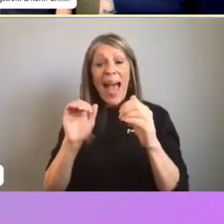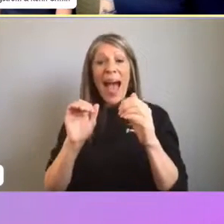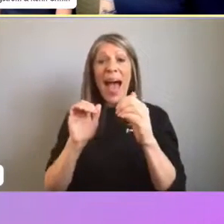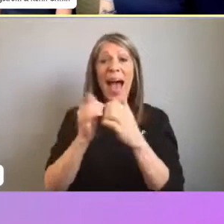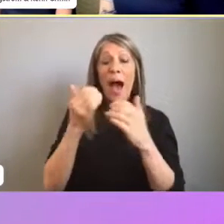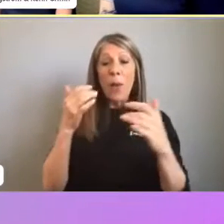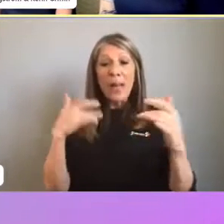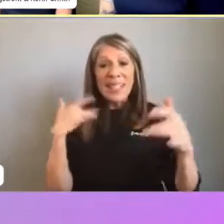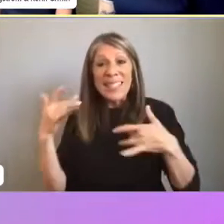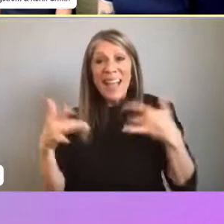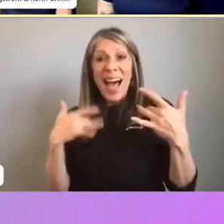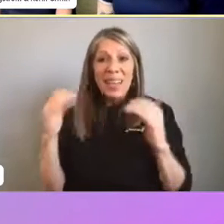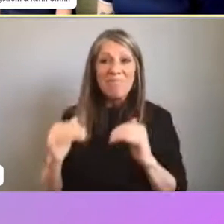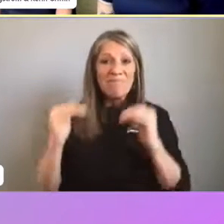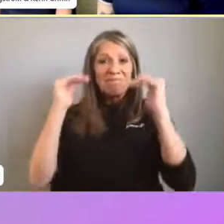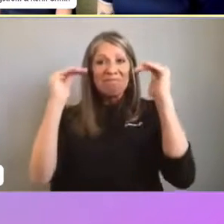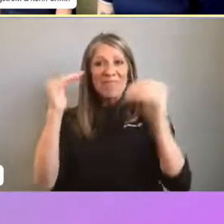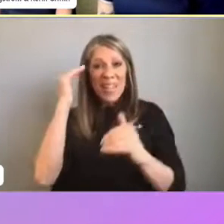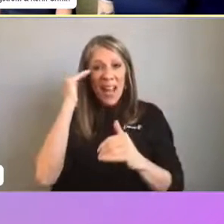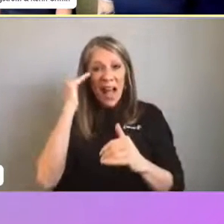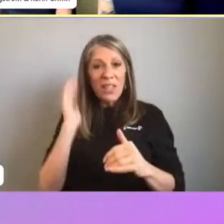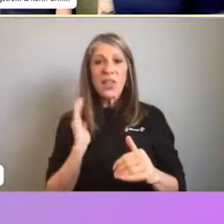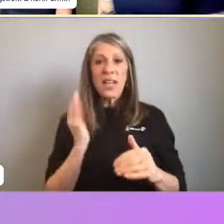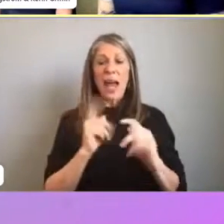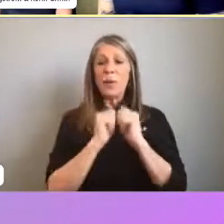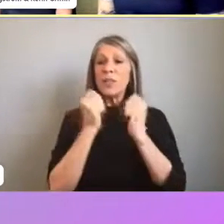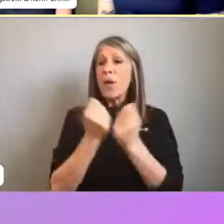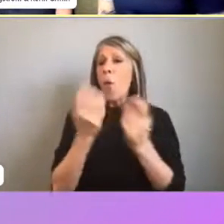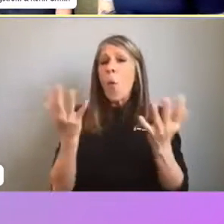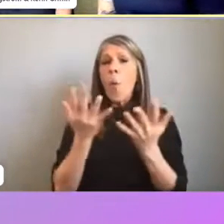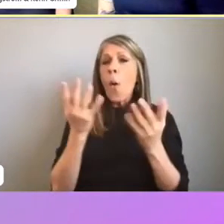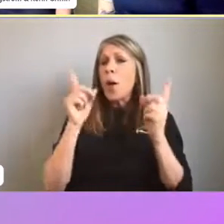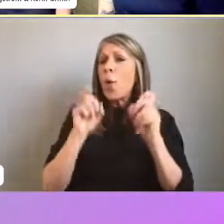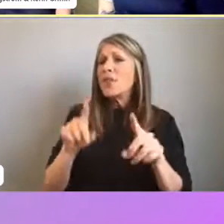excited and elevated the knowledge within our teams, what questions can we